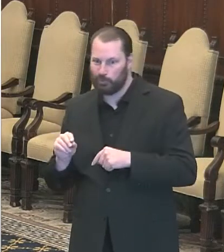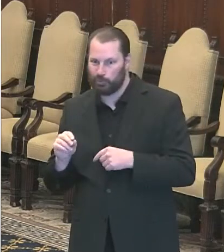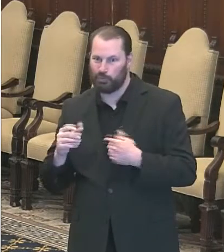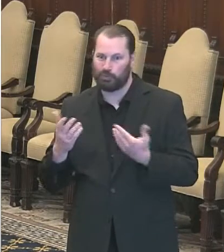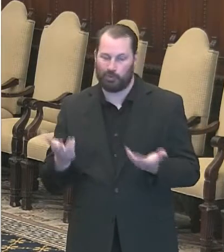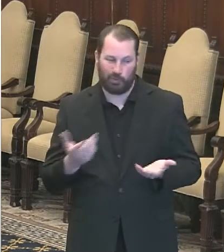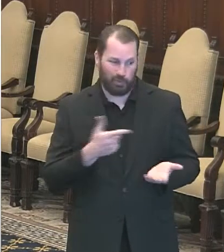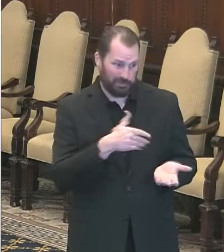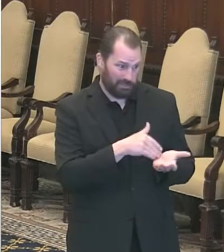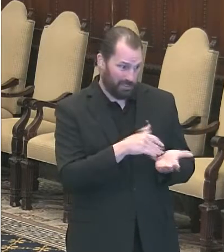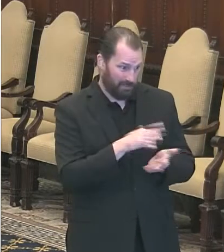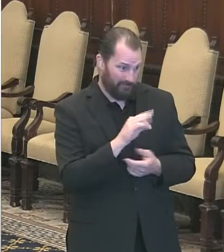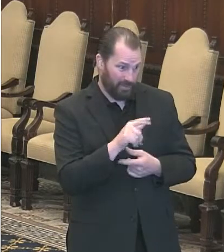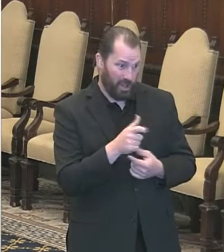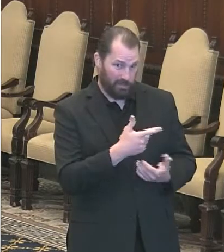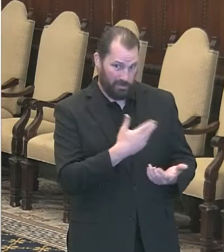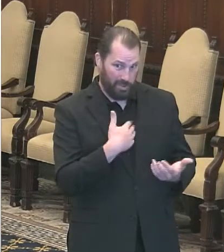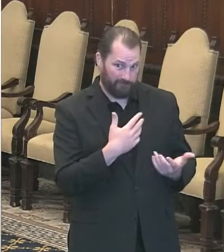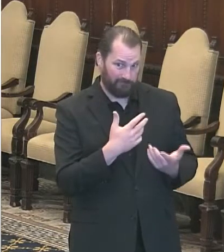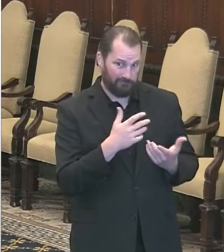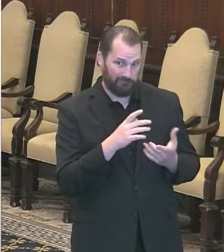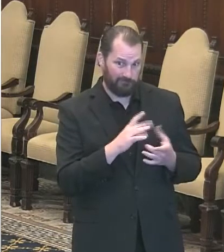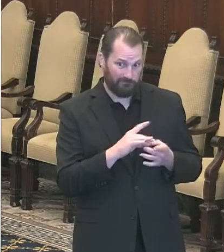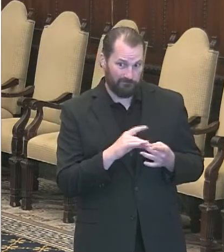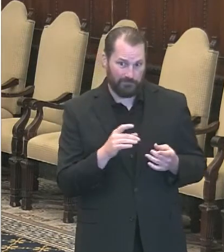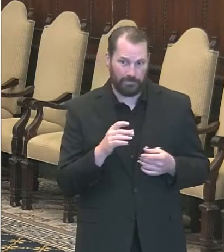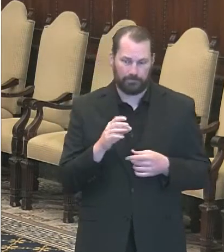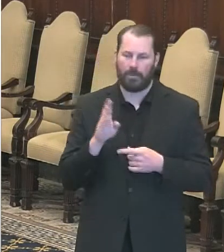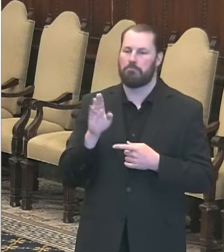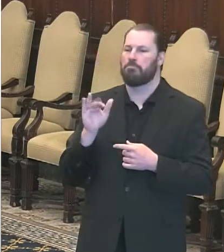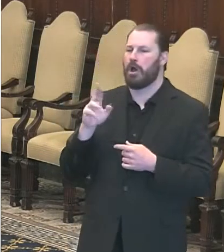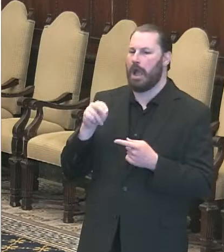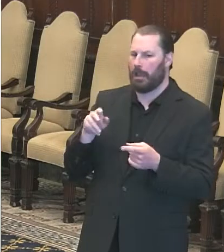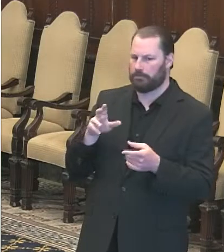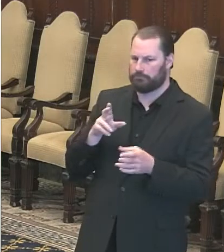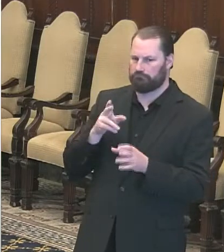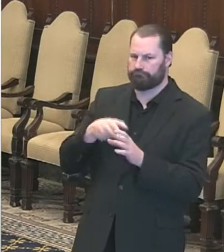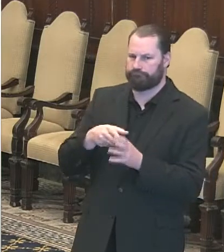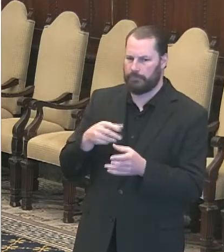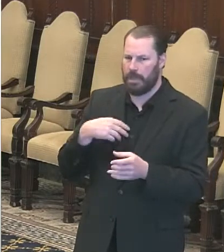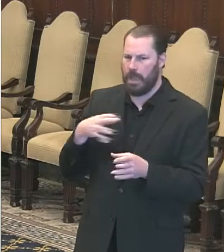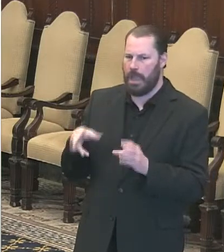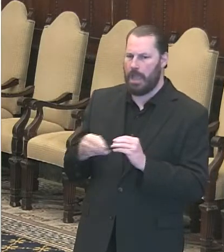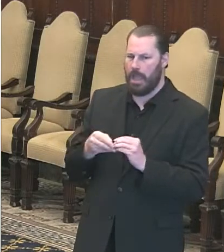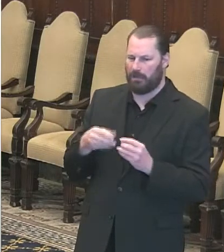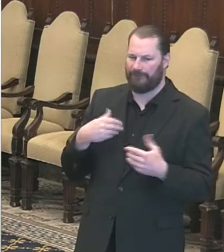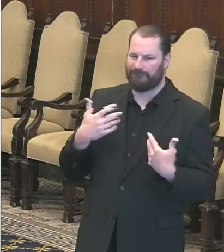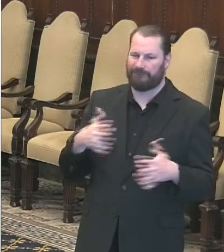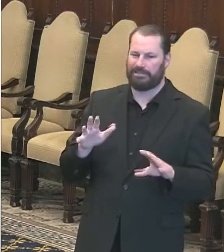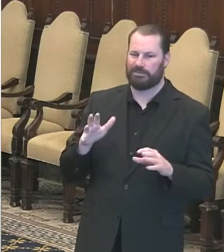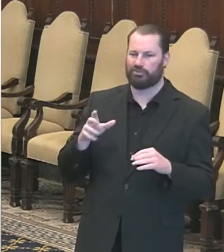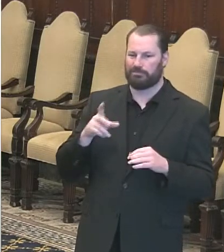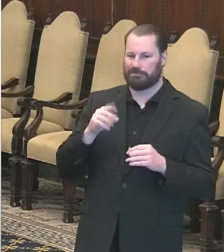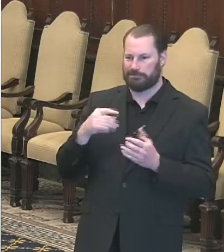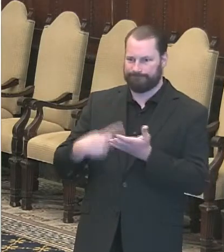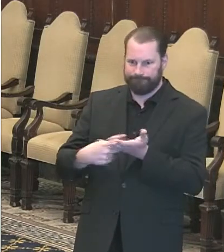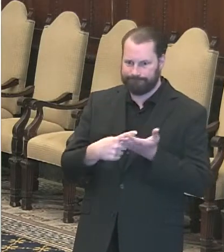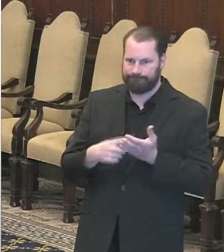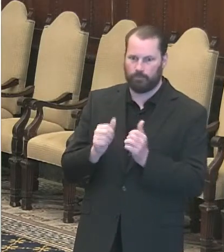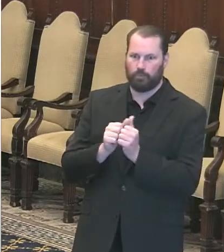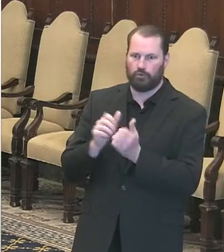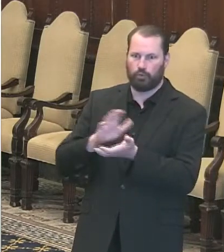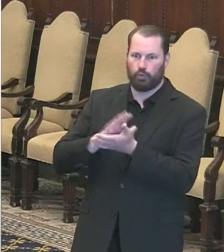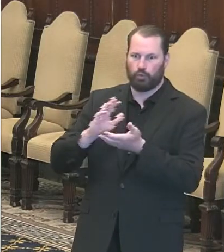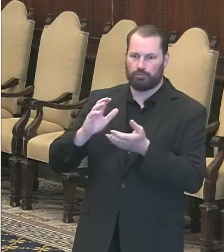I will just add, Mayor, that we have had in-depth conversations with the school district about what they need to do to make sure